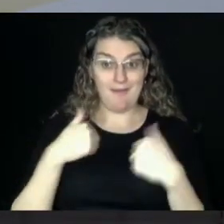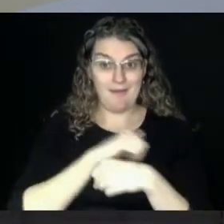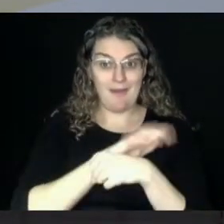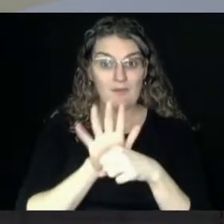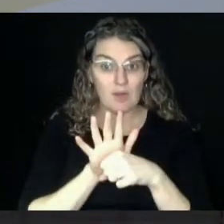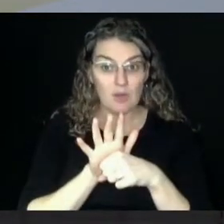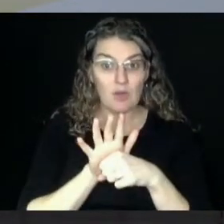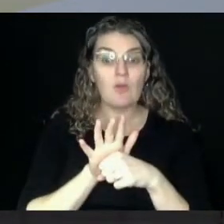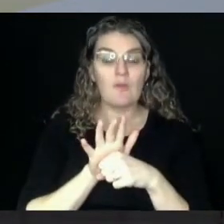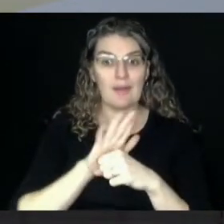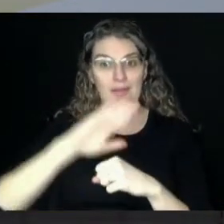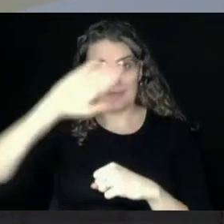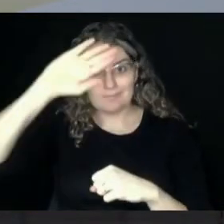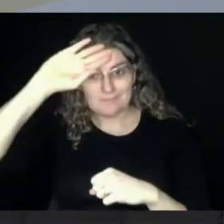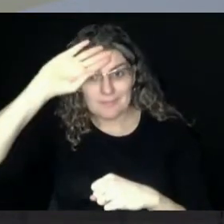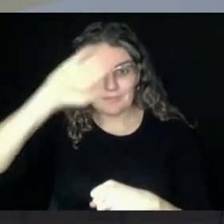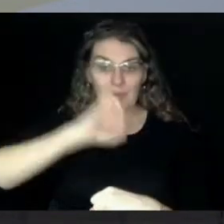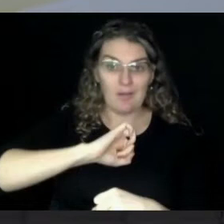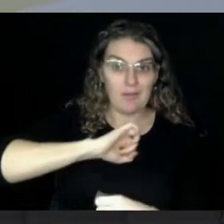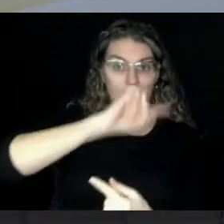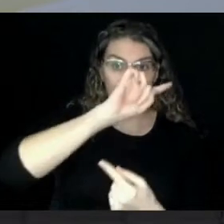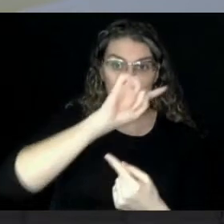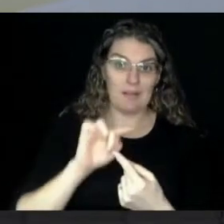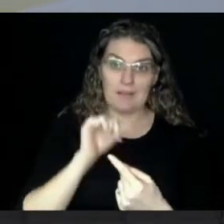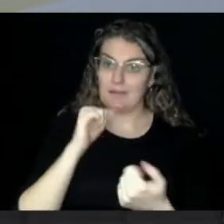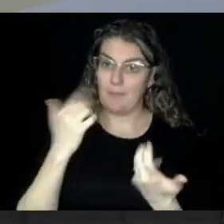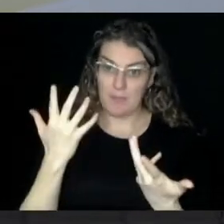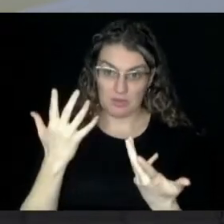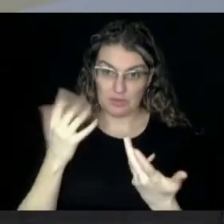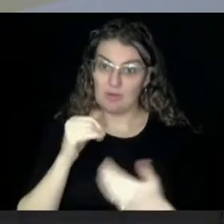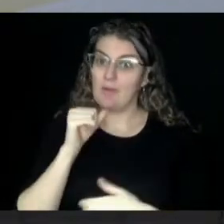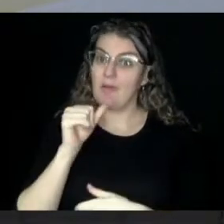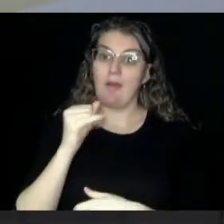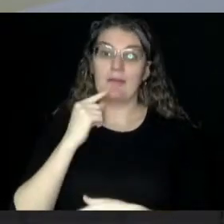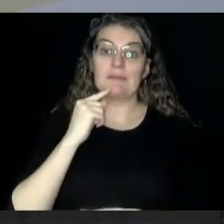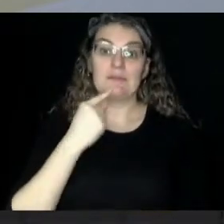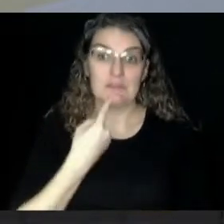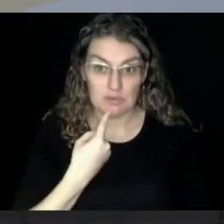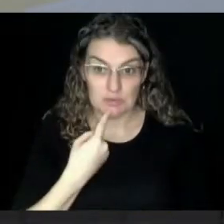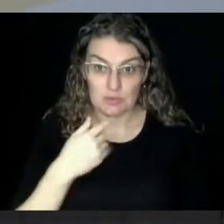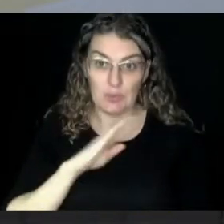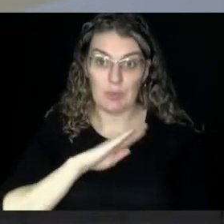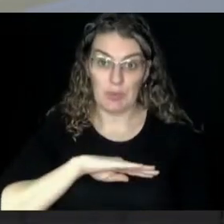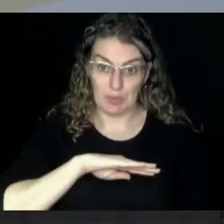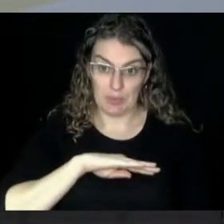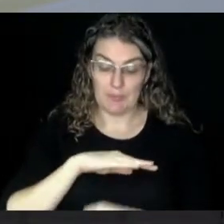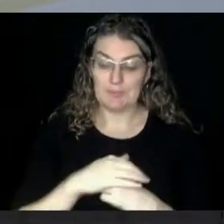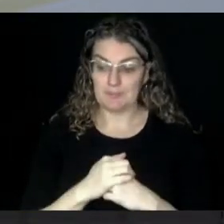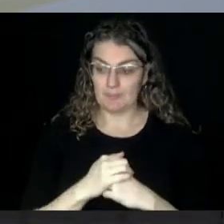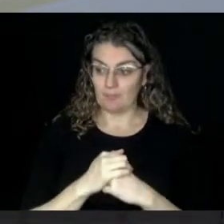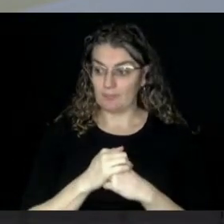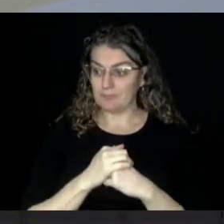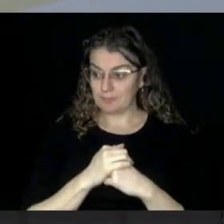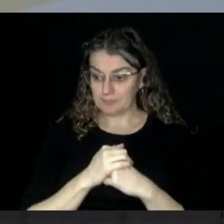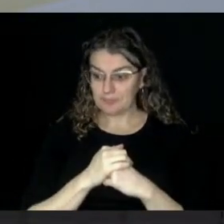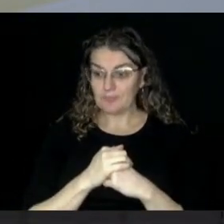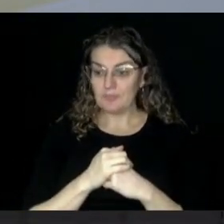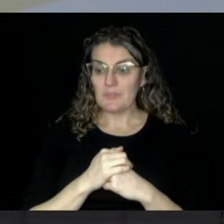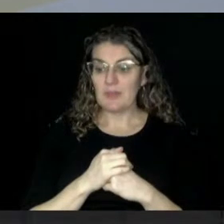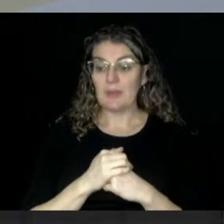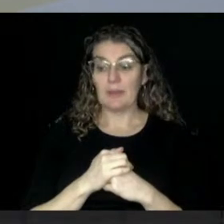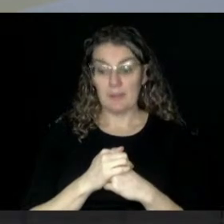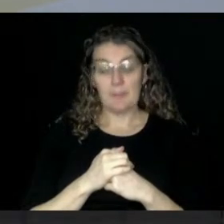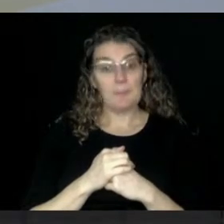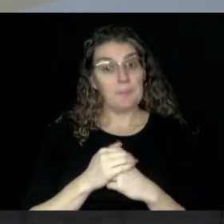COVID-19. The slow and steady decline in COVID-19 activity suggests that community-based public health measures are having